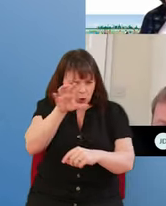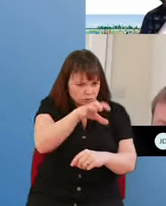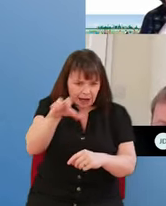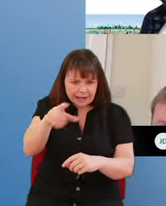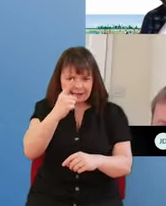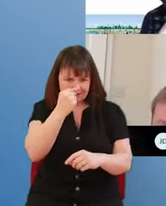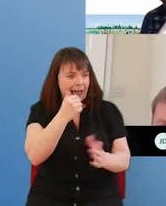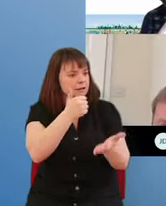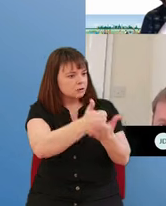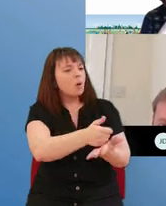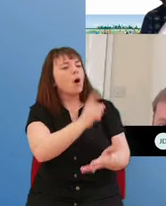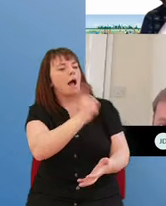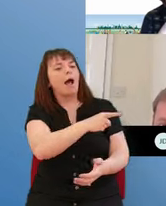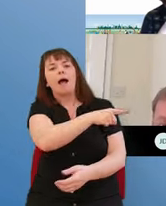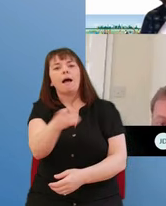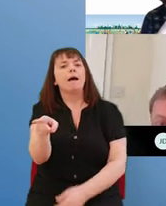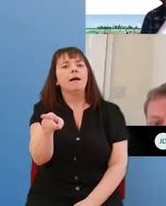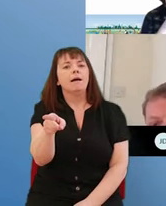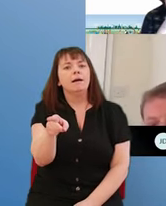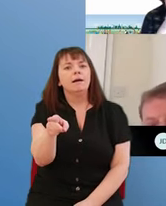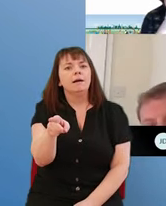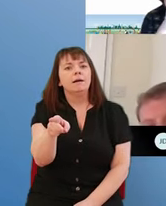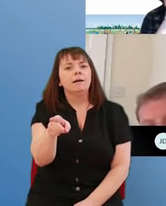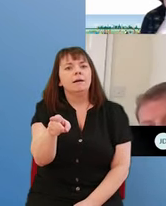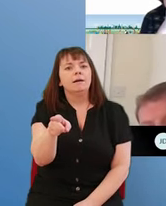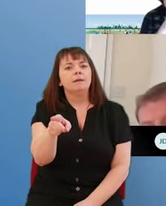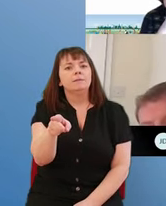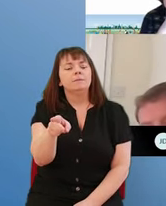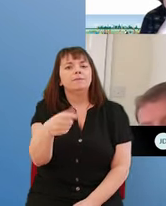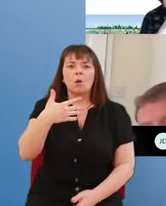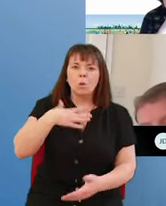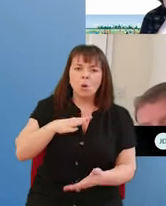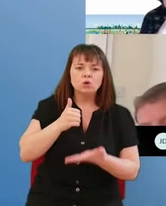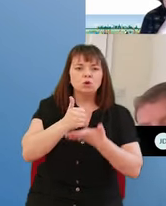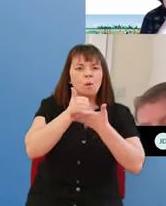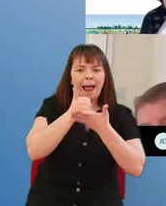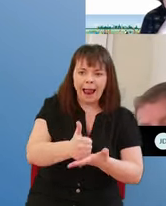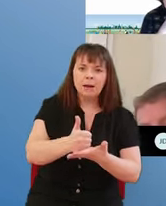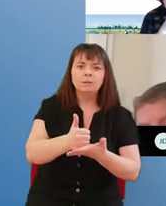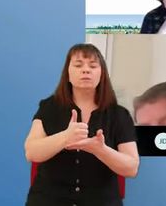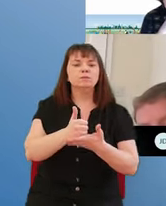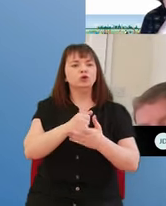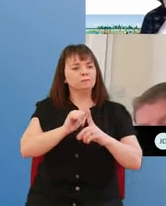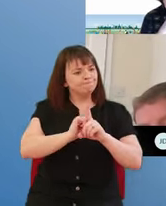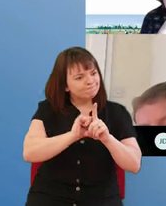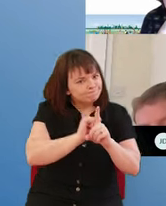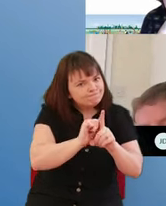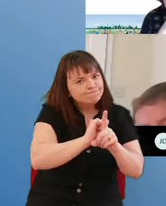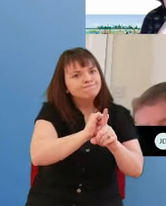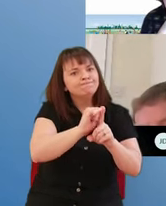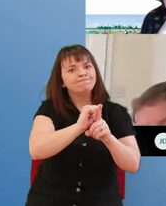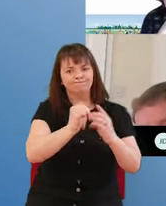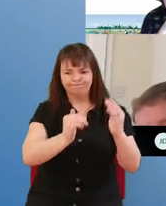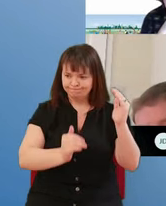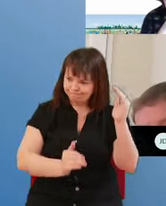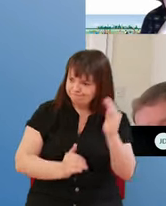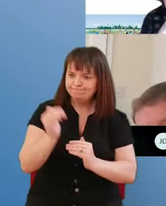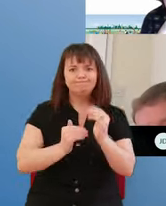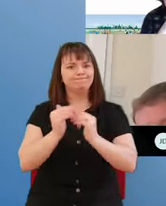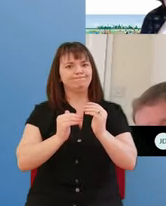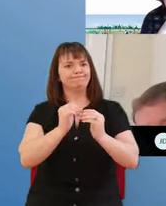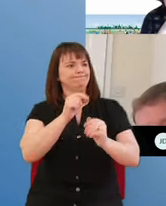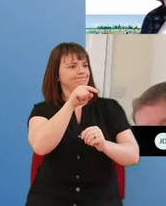on how we deliver primary care diabetes services now, and actually planning for the future as well.